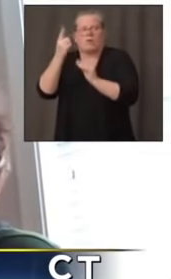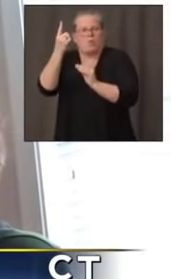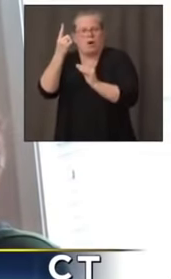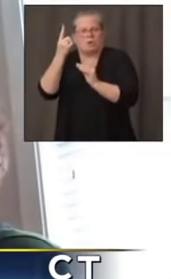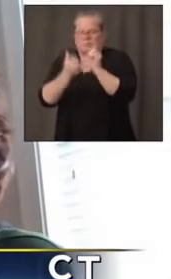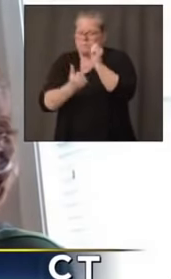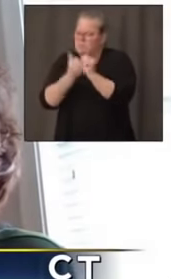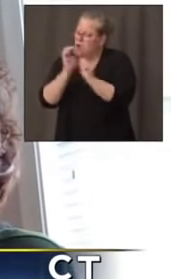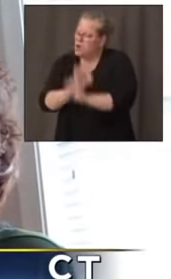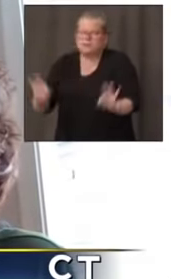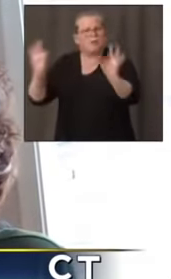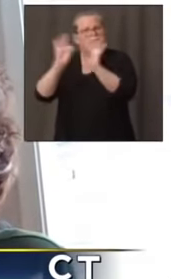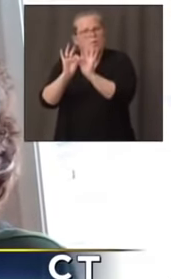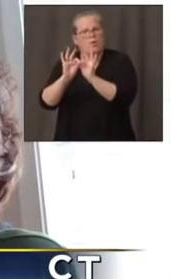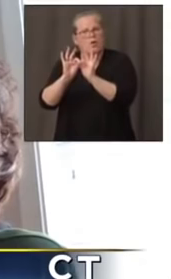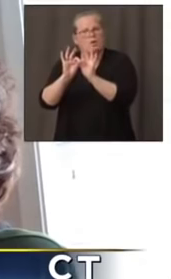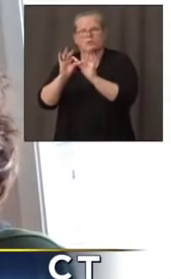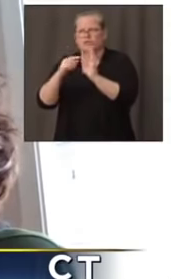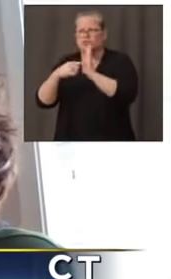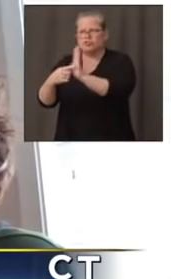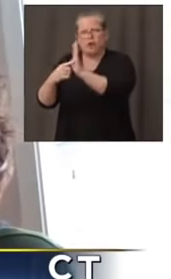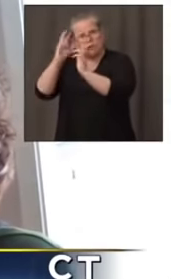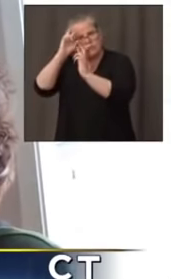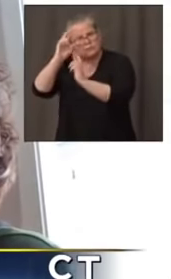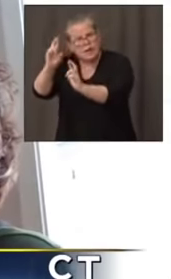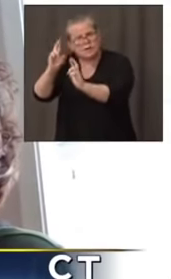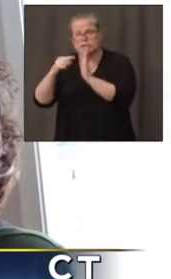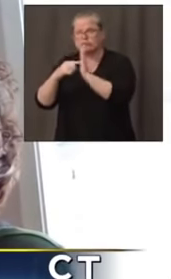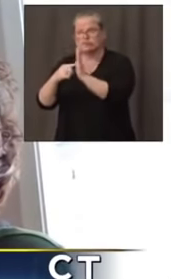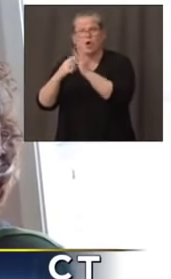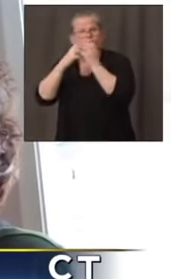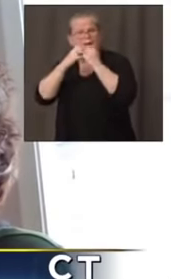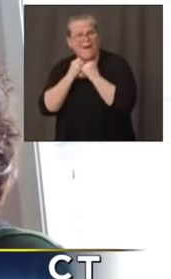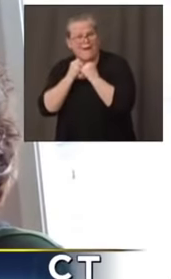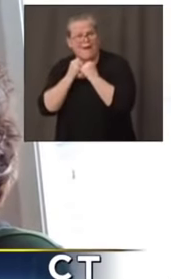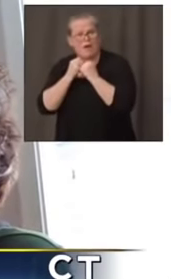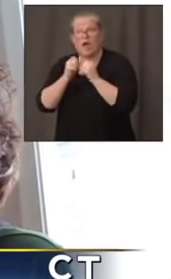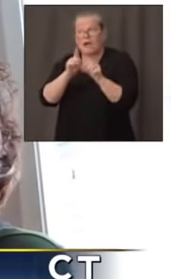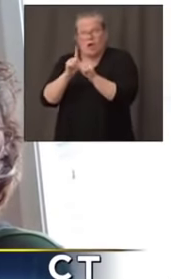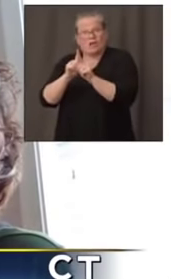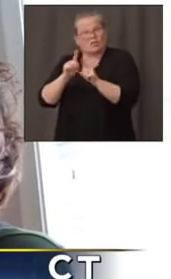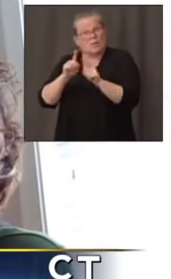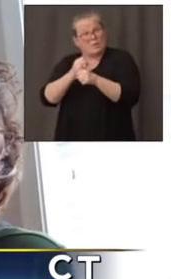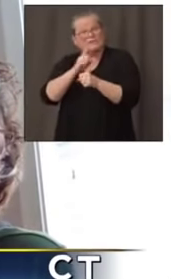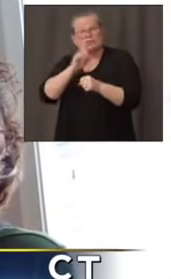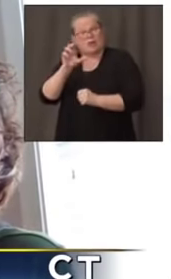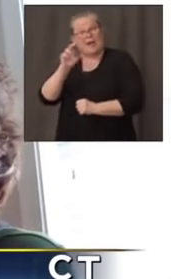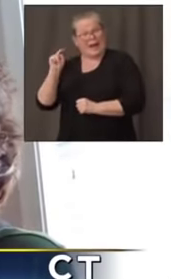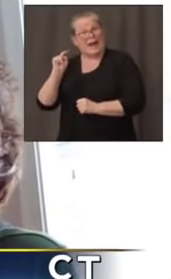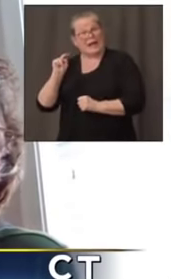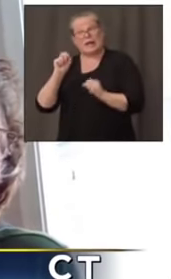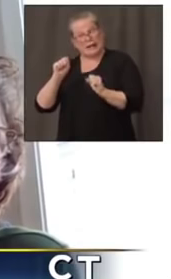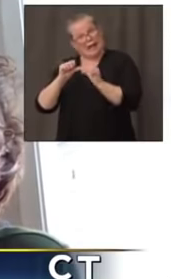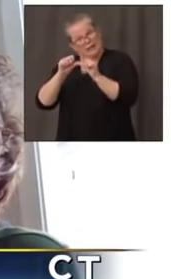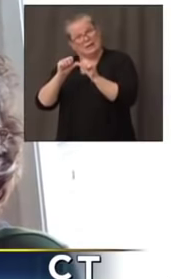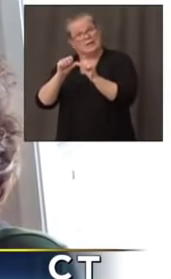to respect one another, to care for one another, and to make sure that Connecticut avoids a second wave.